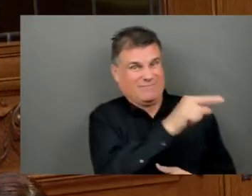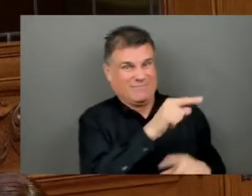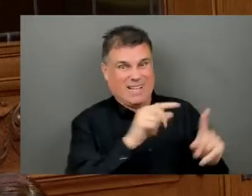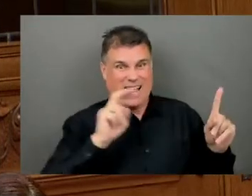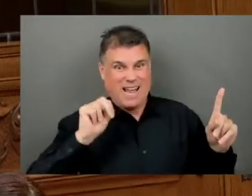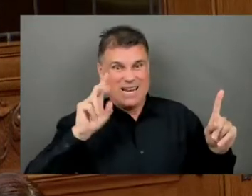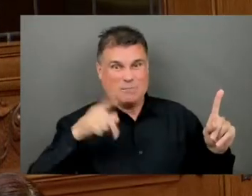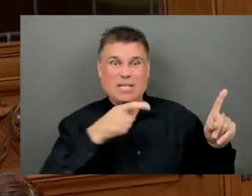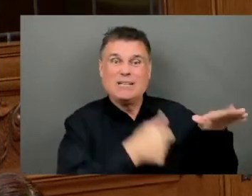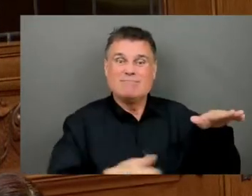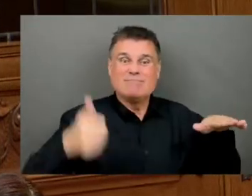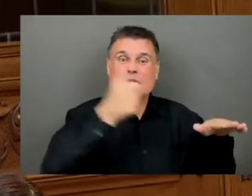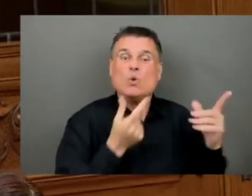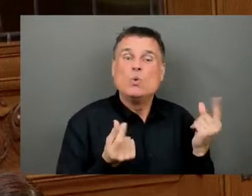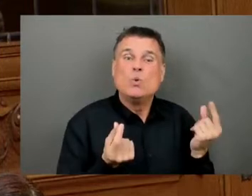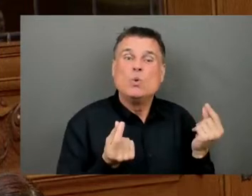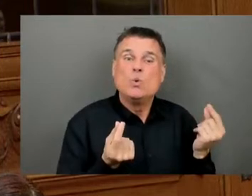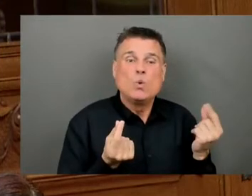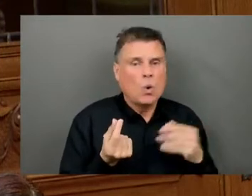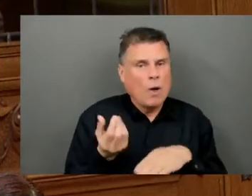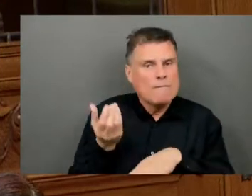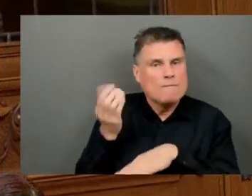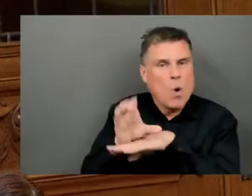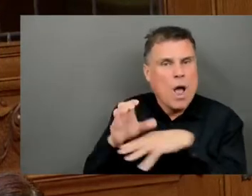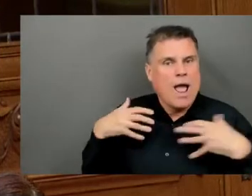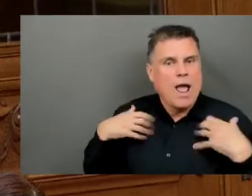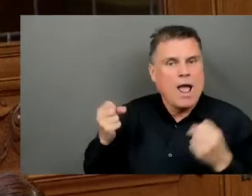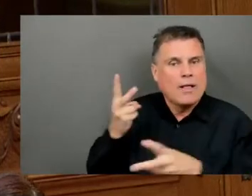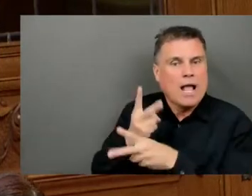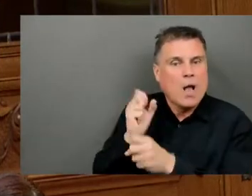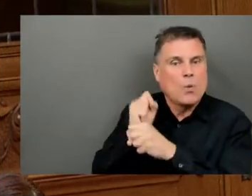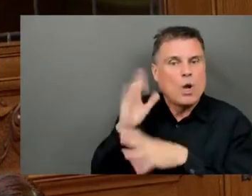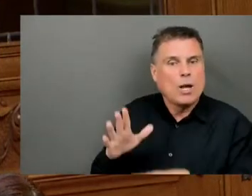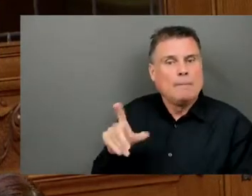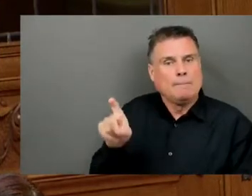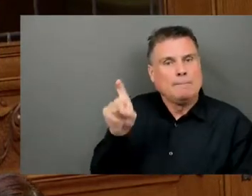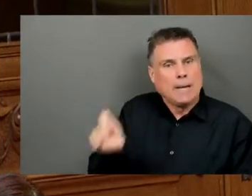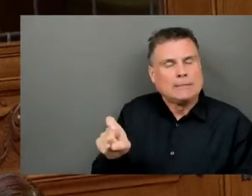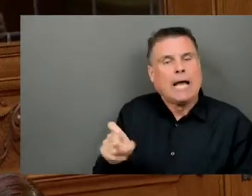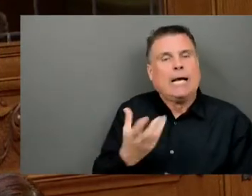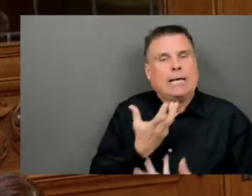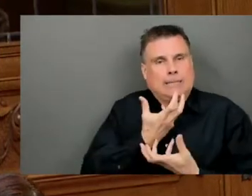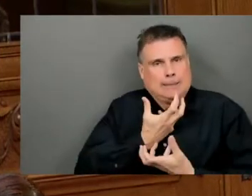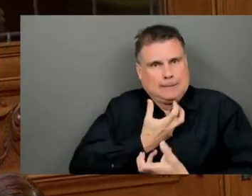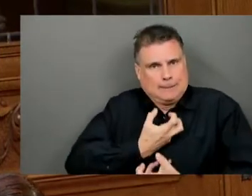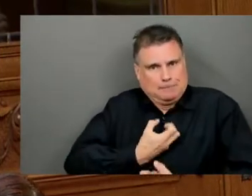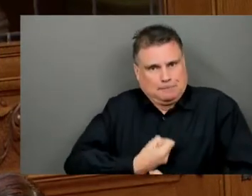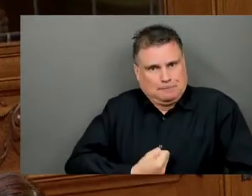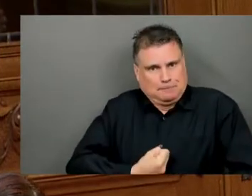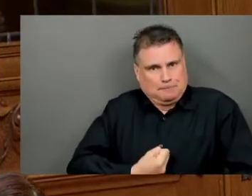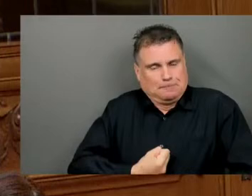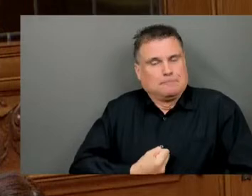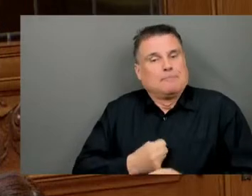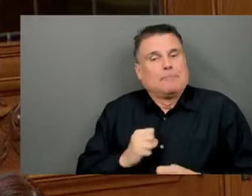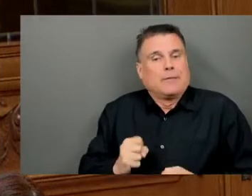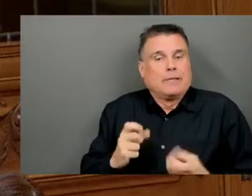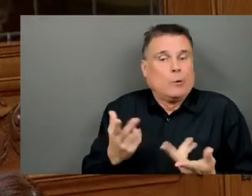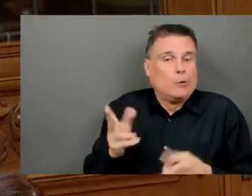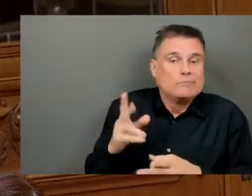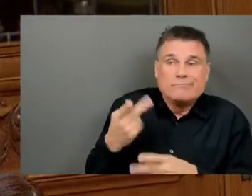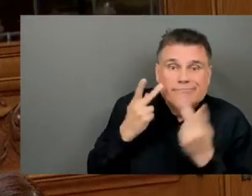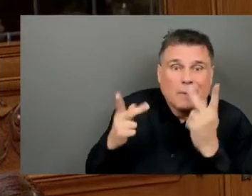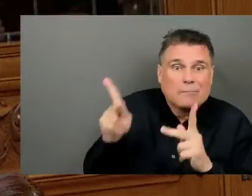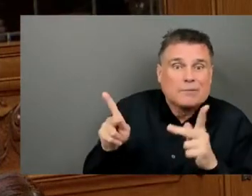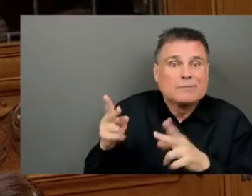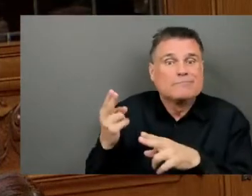simply accept illicit drug use in hospitals, including fumes from smoking drugs, which already made